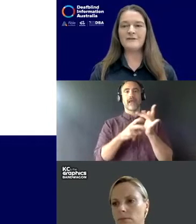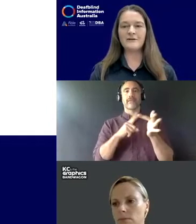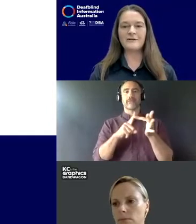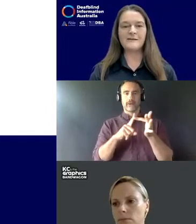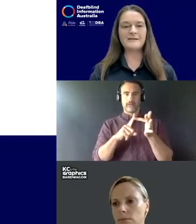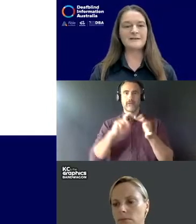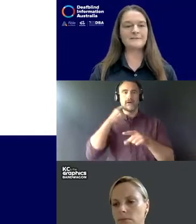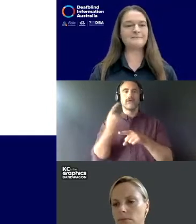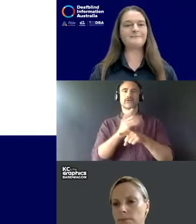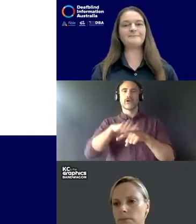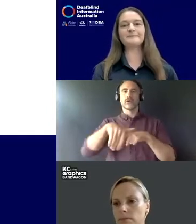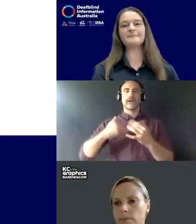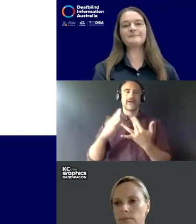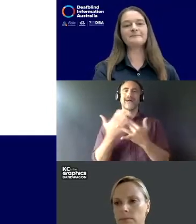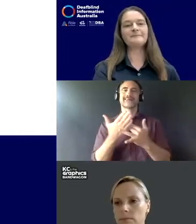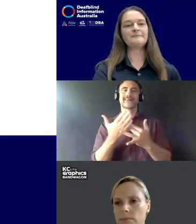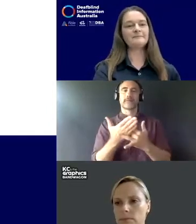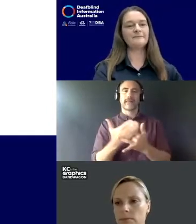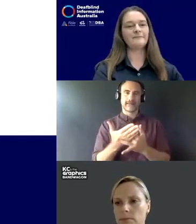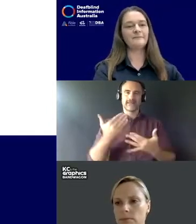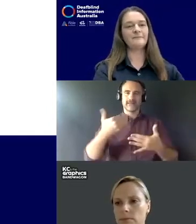the document.